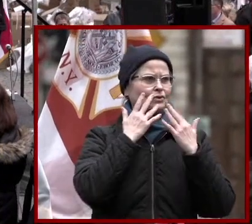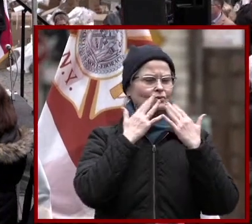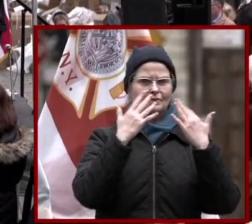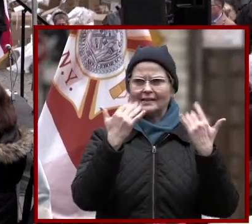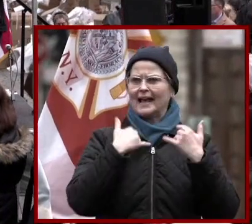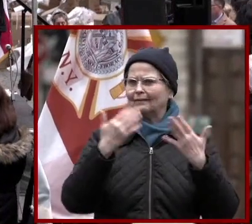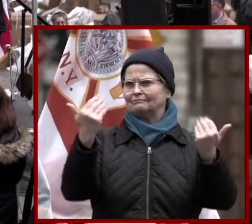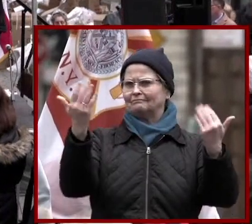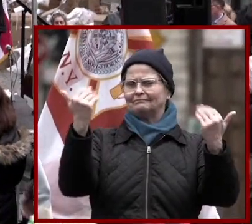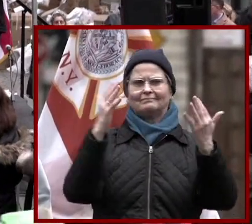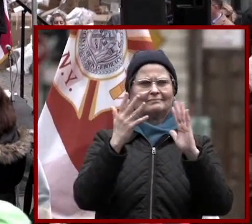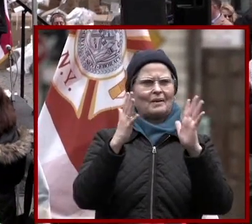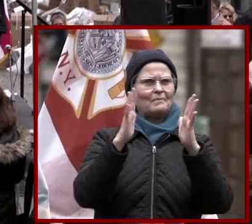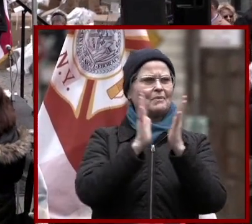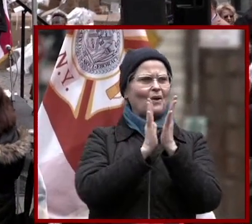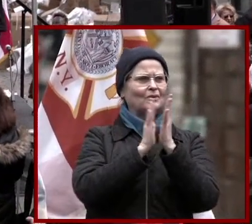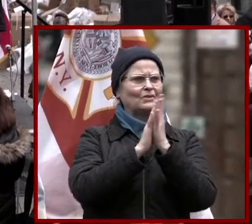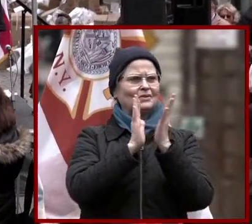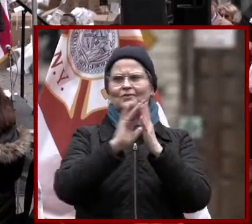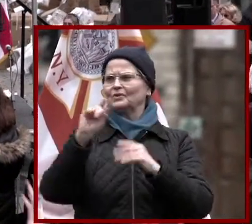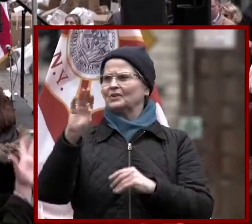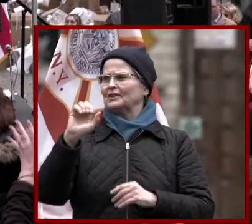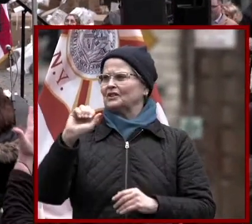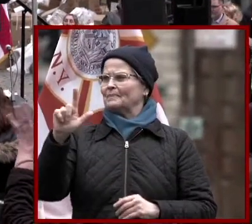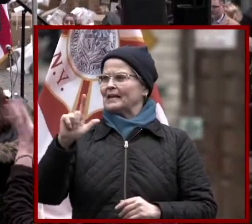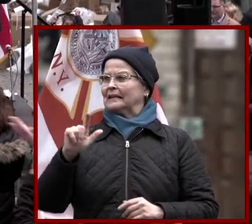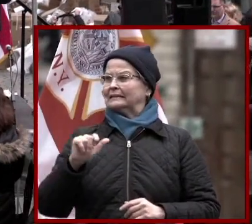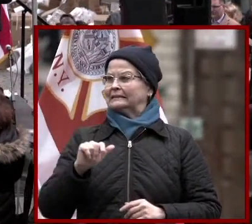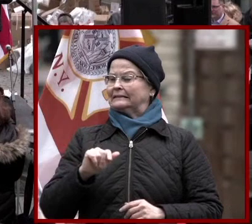Give Jamil another round of applause.